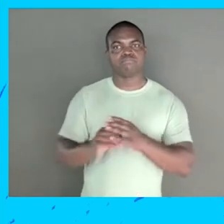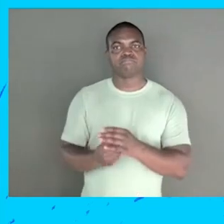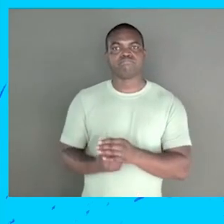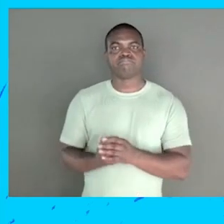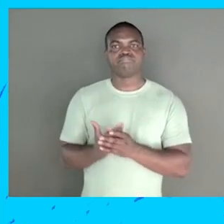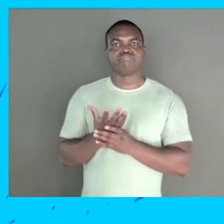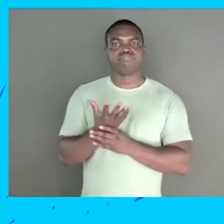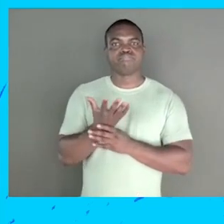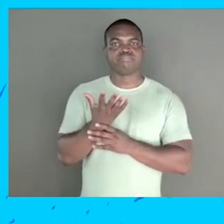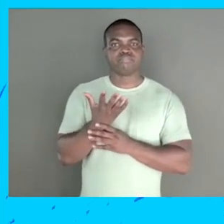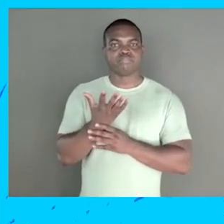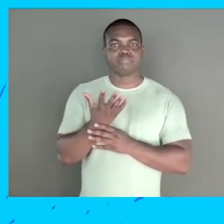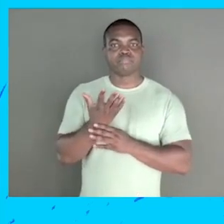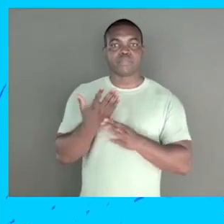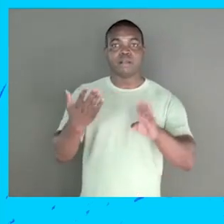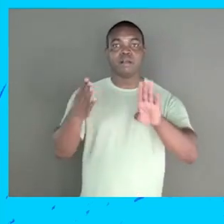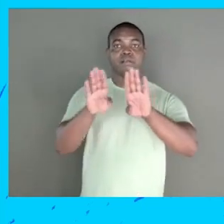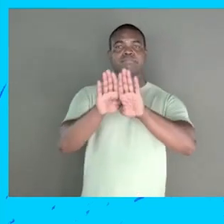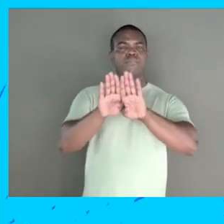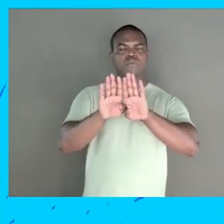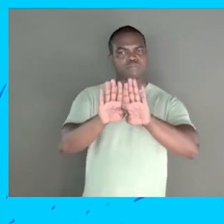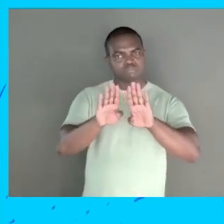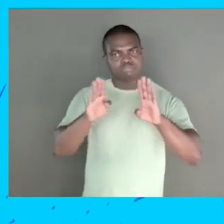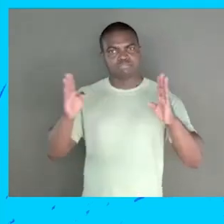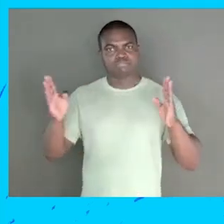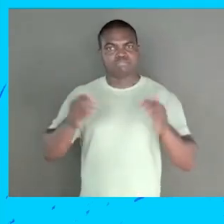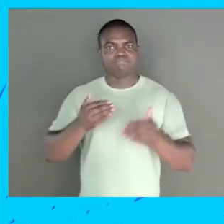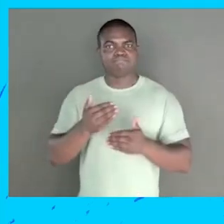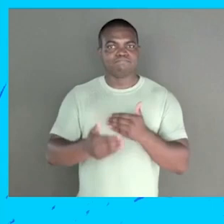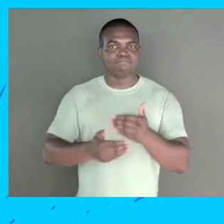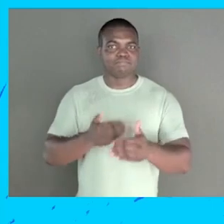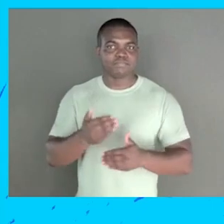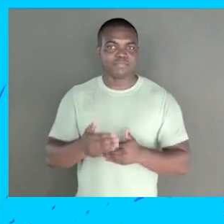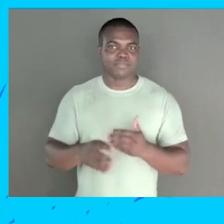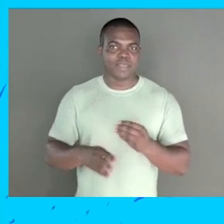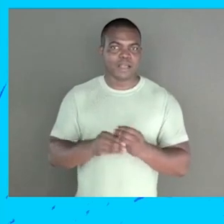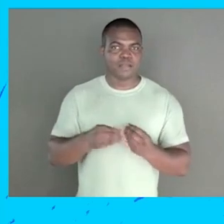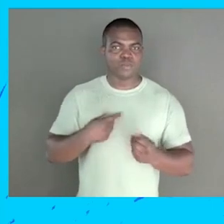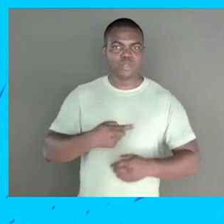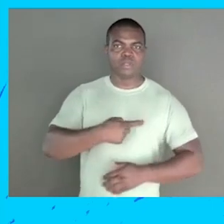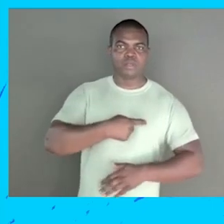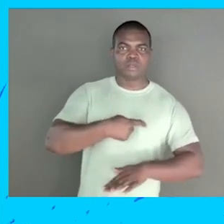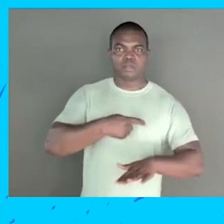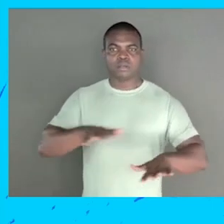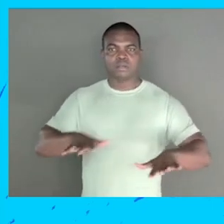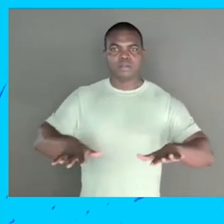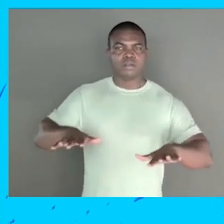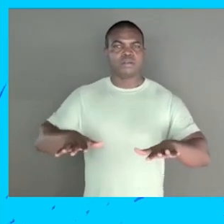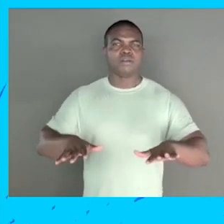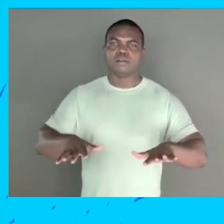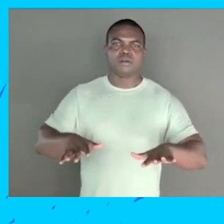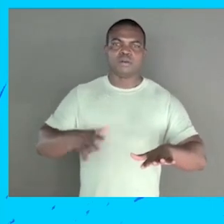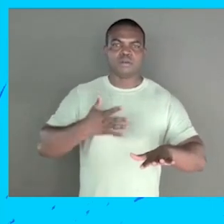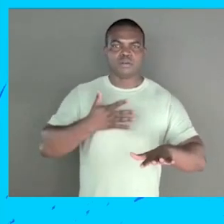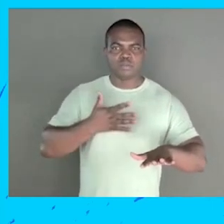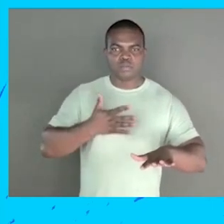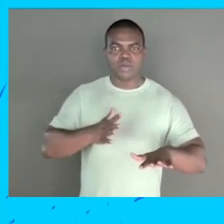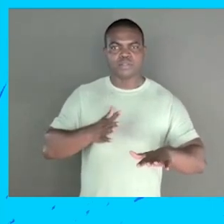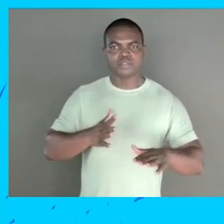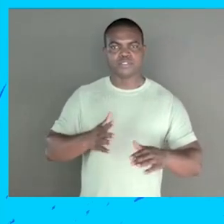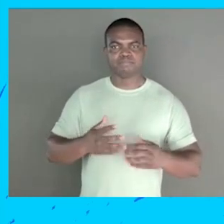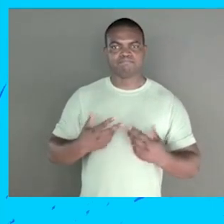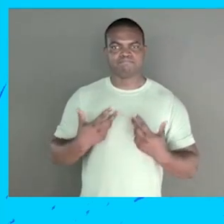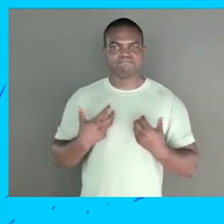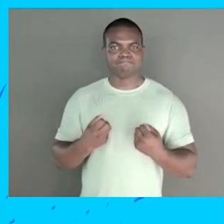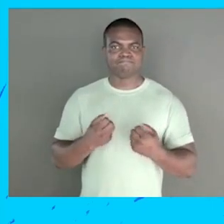terrified of staying with someone who makes your stomach and head throb with pain. No more keeping silence about menstrual health